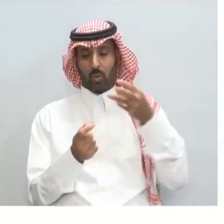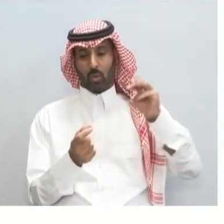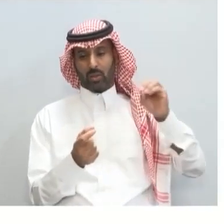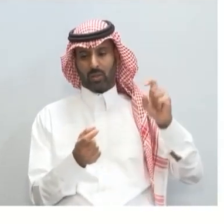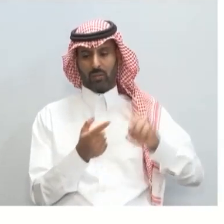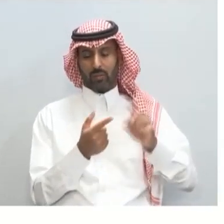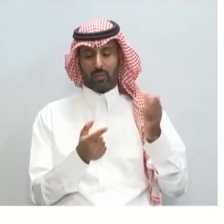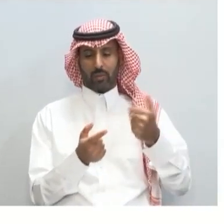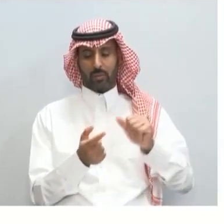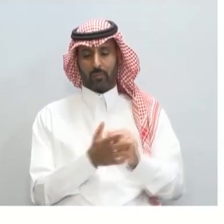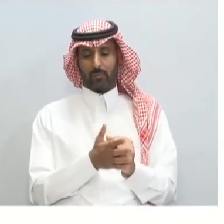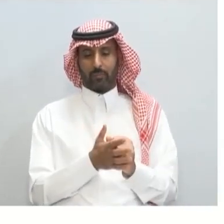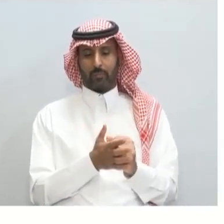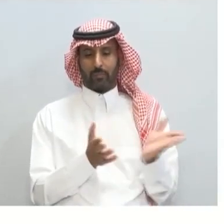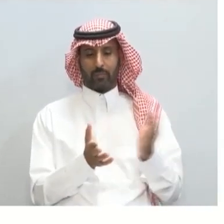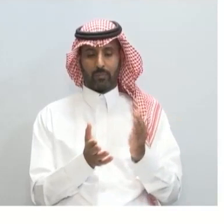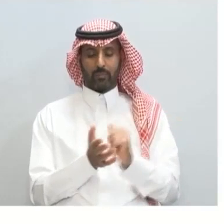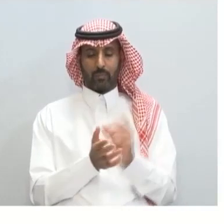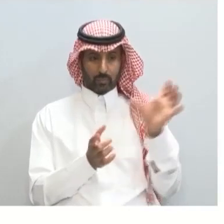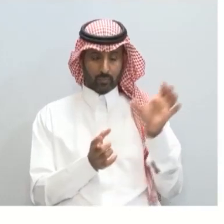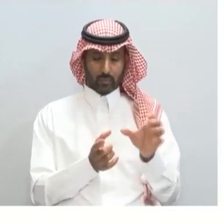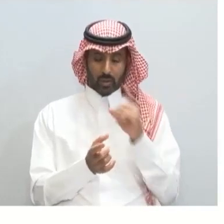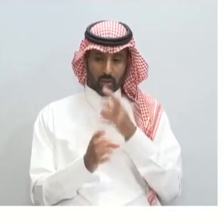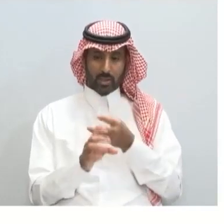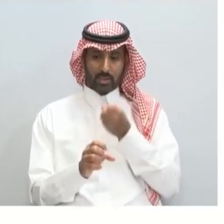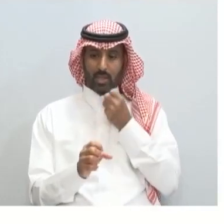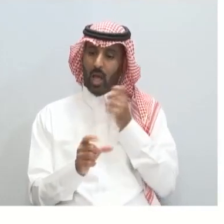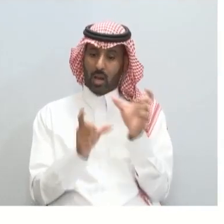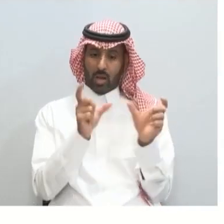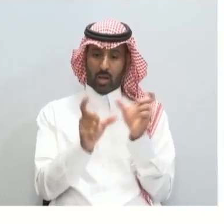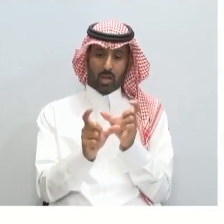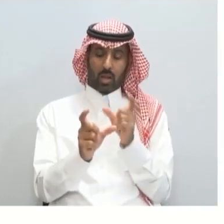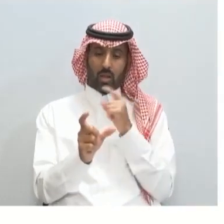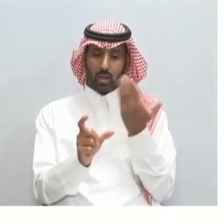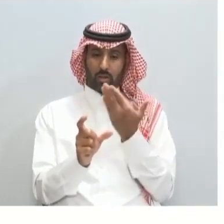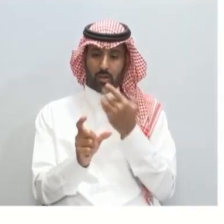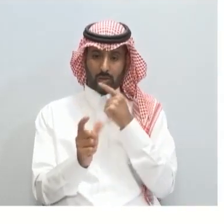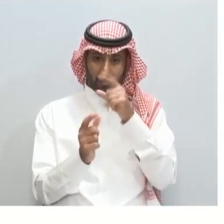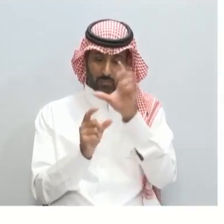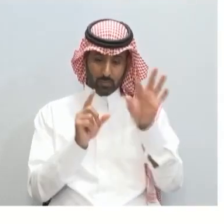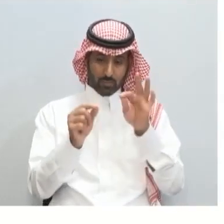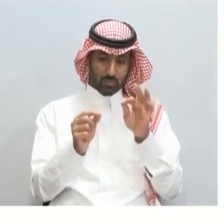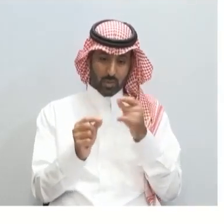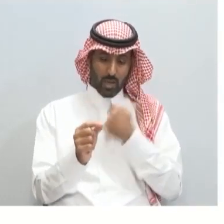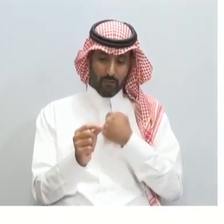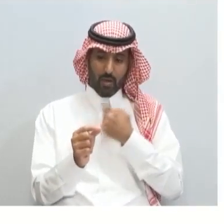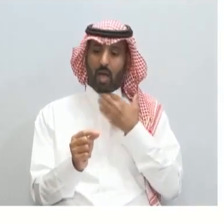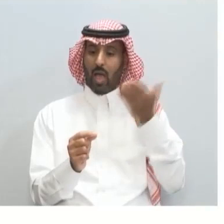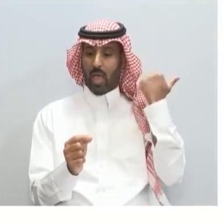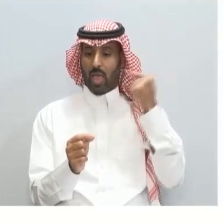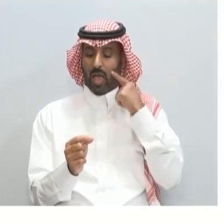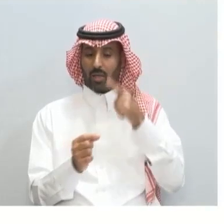have could have or might have in the result Clause let's read some examples here if I had